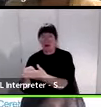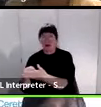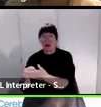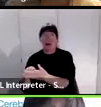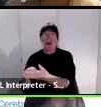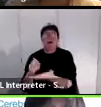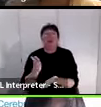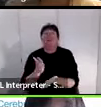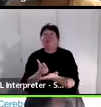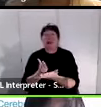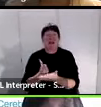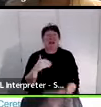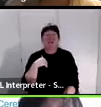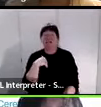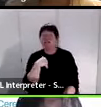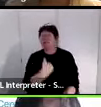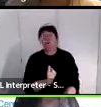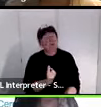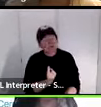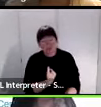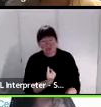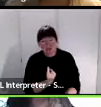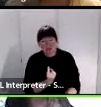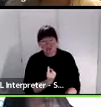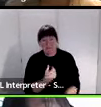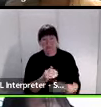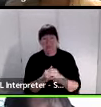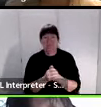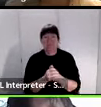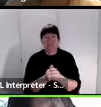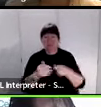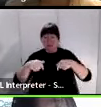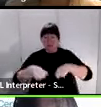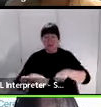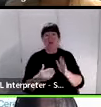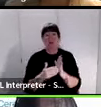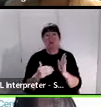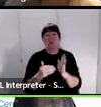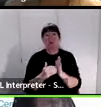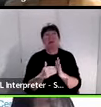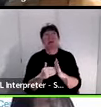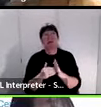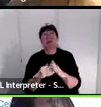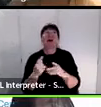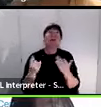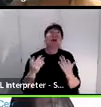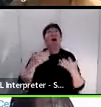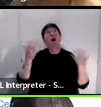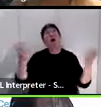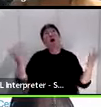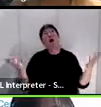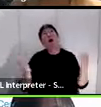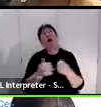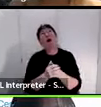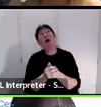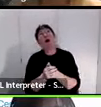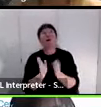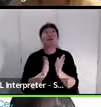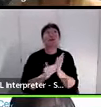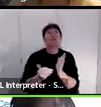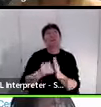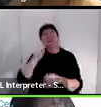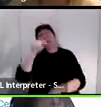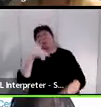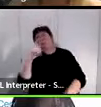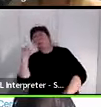It's truly exhausting. And in New Zealand, we mythologize the idea of the number 8 wire, the idea that